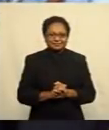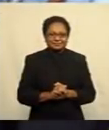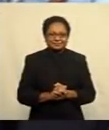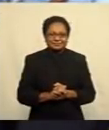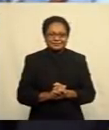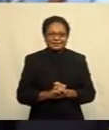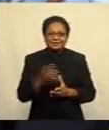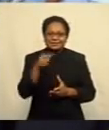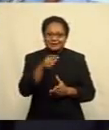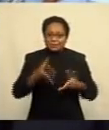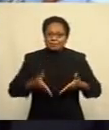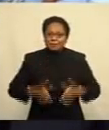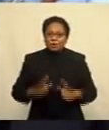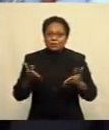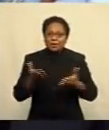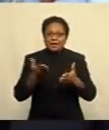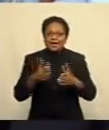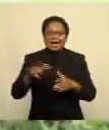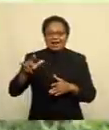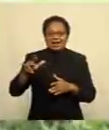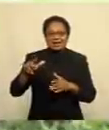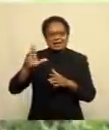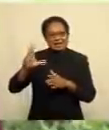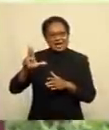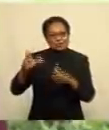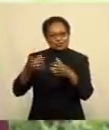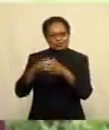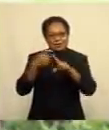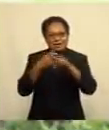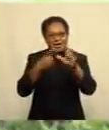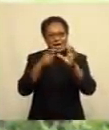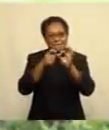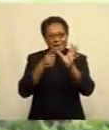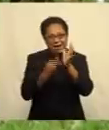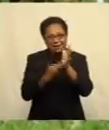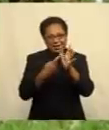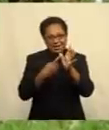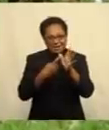Born and bred in Canberra in the Lau group, Lucia Kadilala says